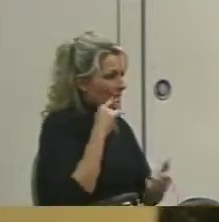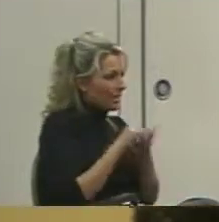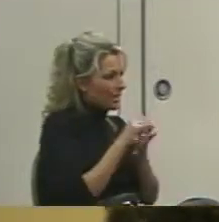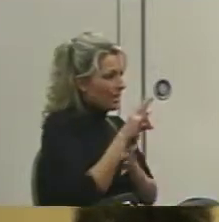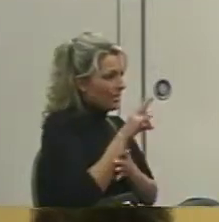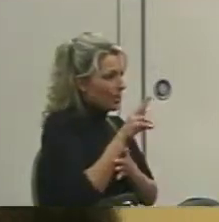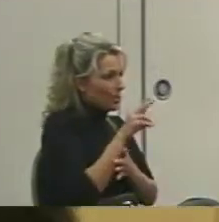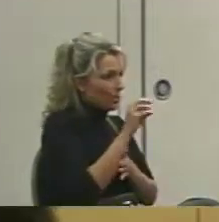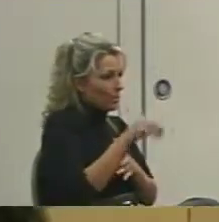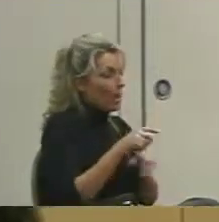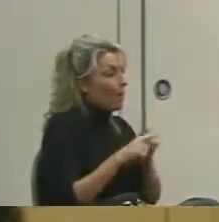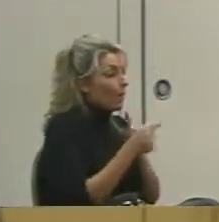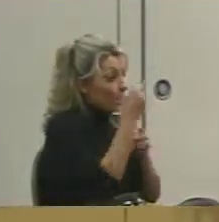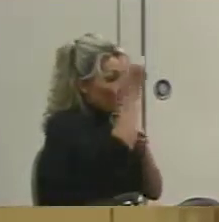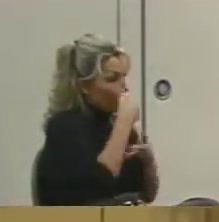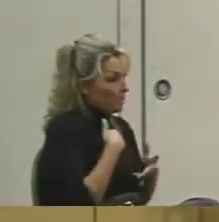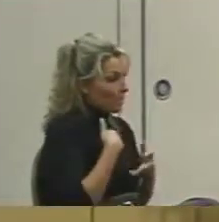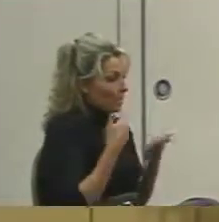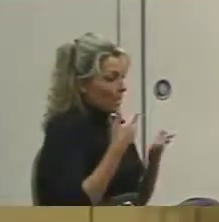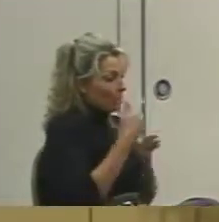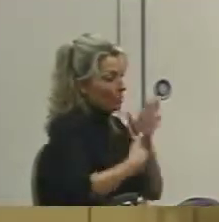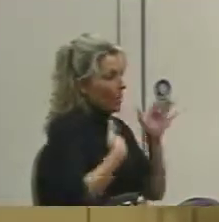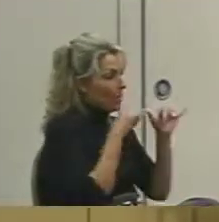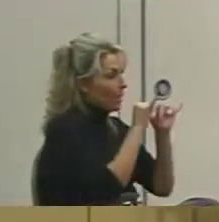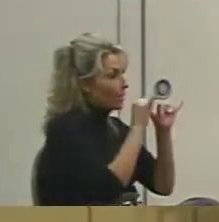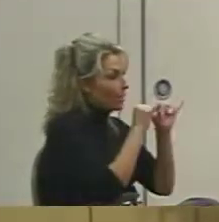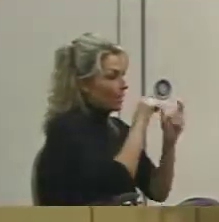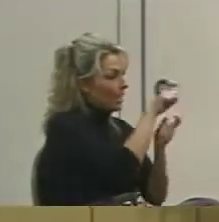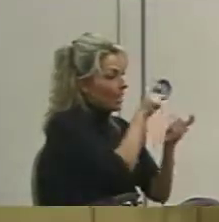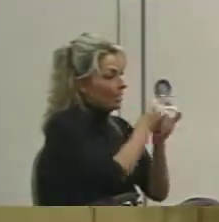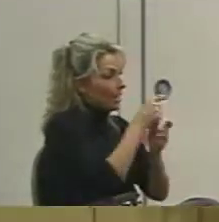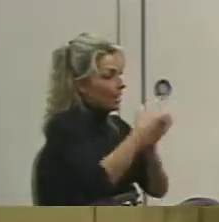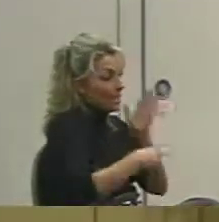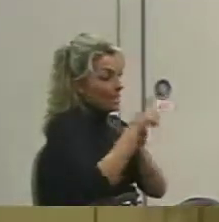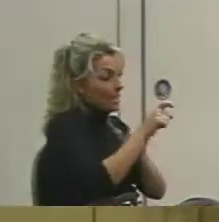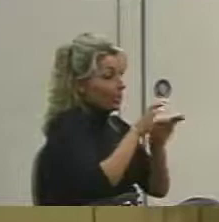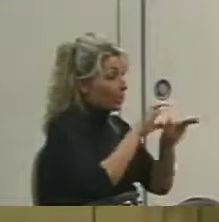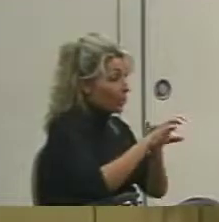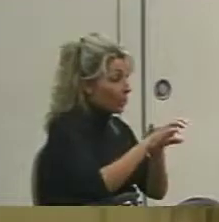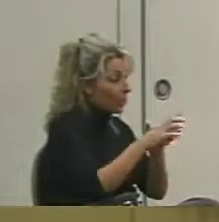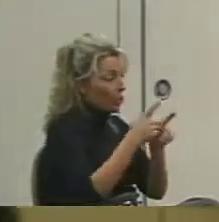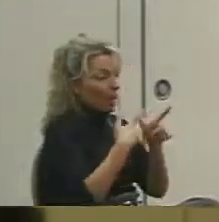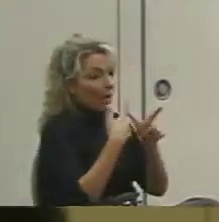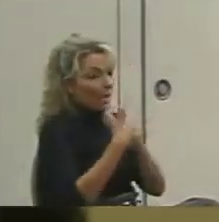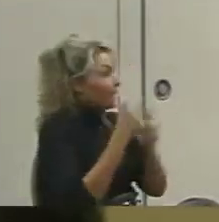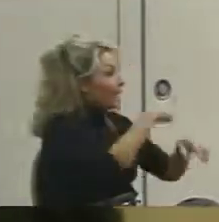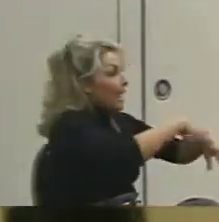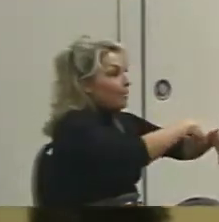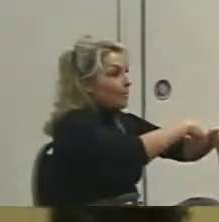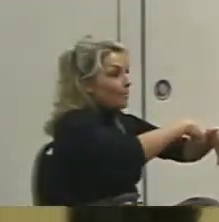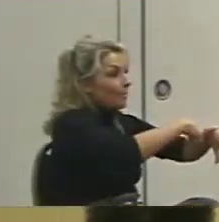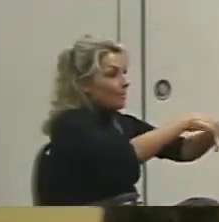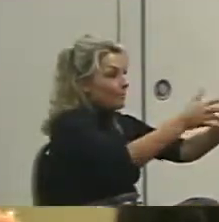does is it tells me, here's when I measure, here's exactly what he needs to do, and here's how I'll know if it's working.